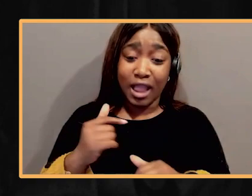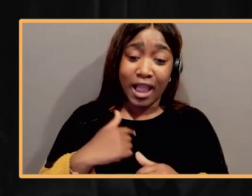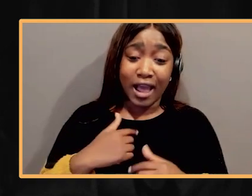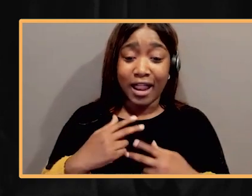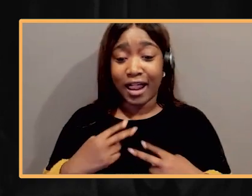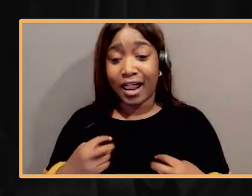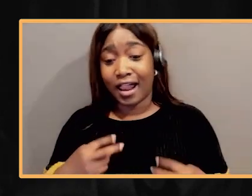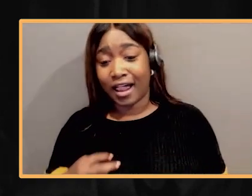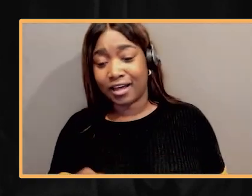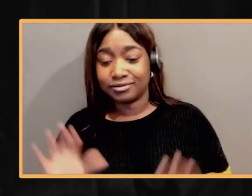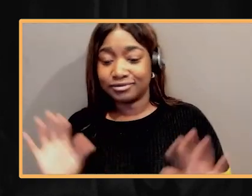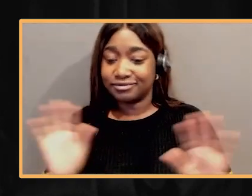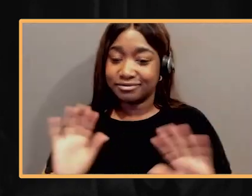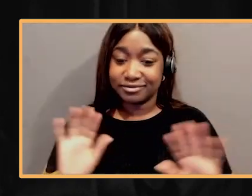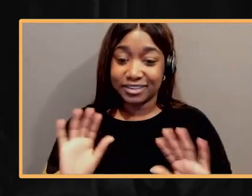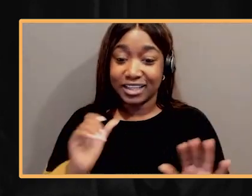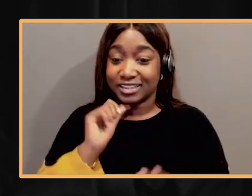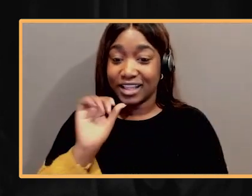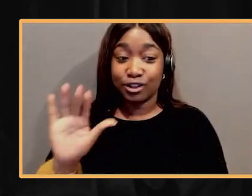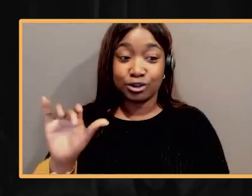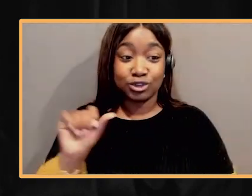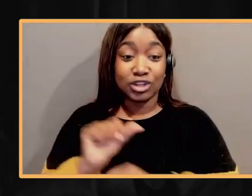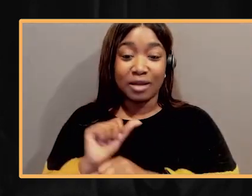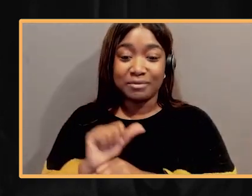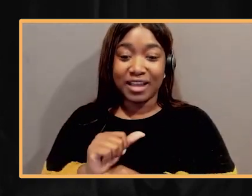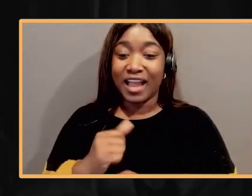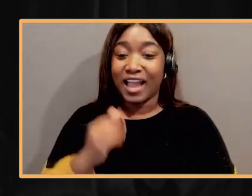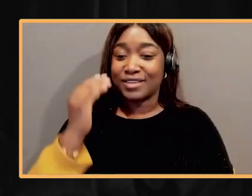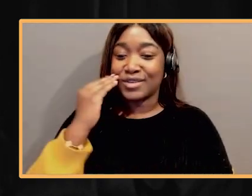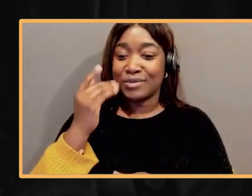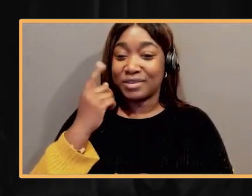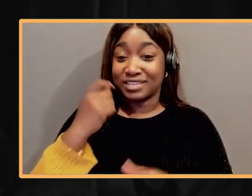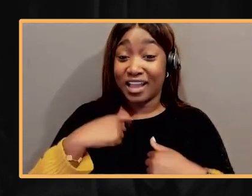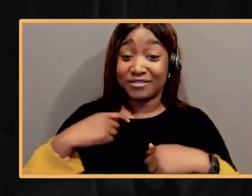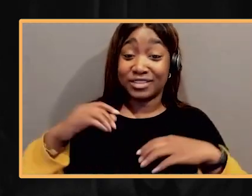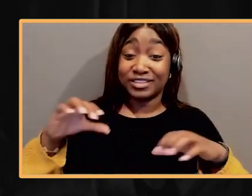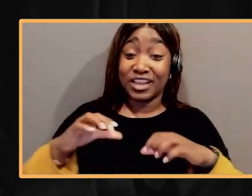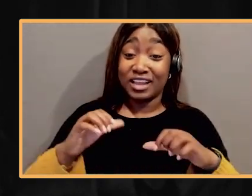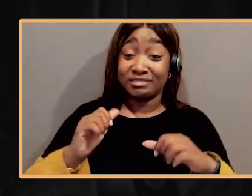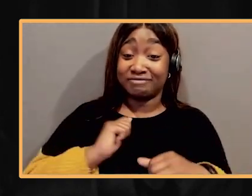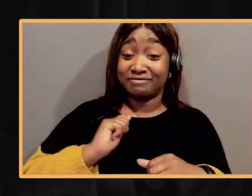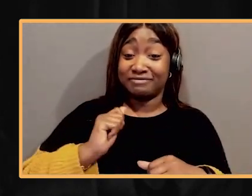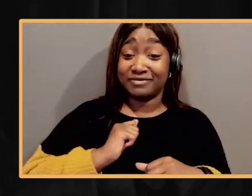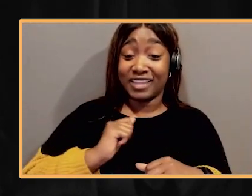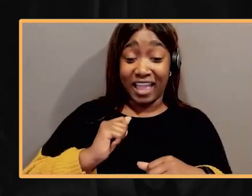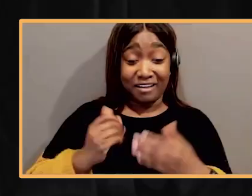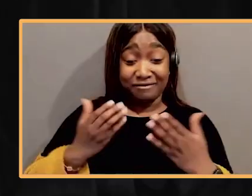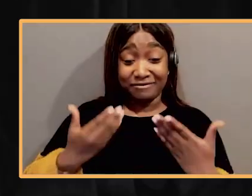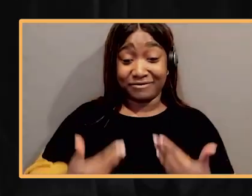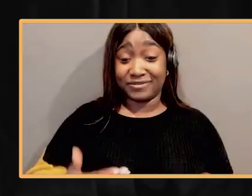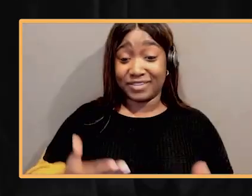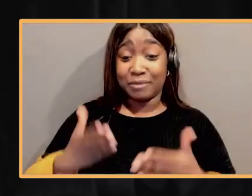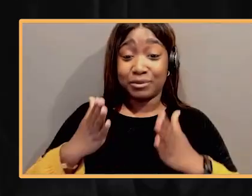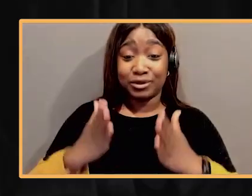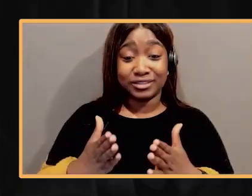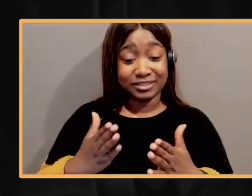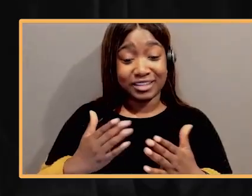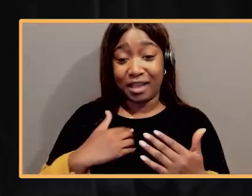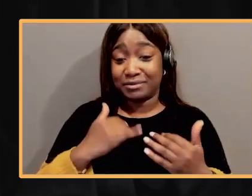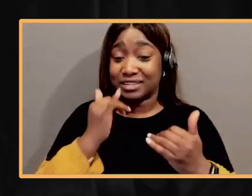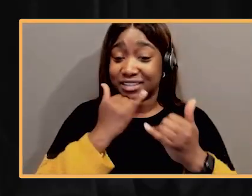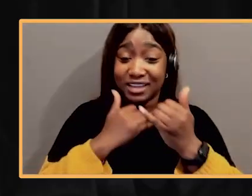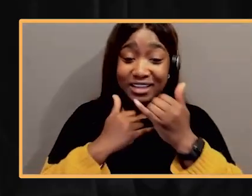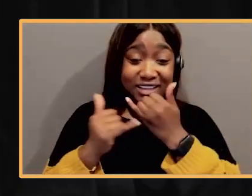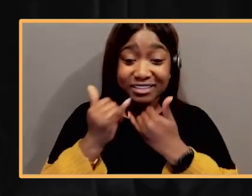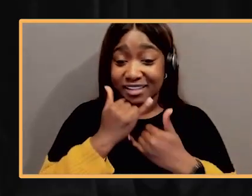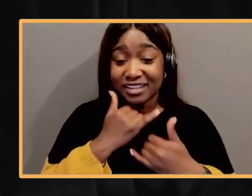I know that because I've done that. I've been that person. And I've made those mistakes, and I've been very unthoughtful, and I've been